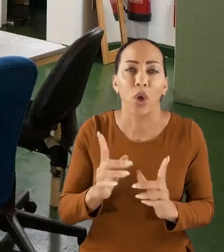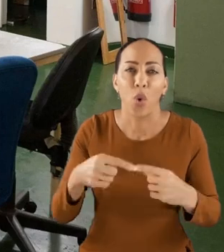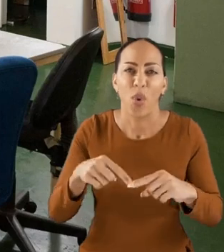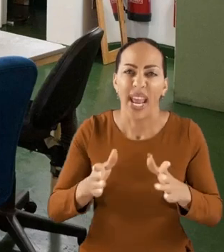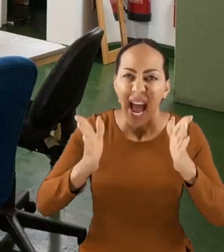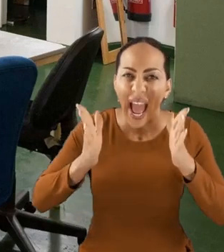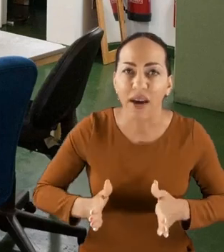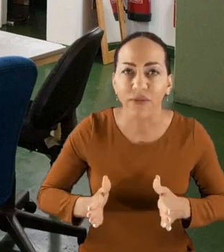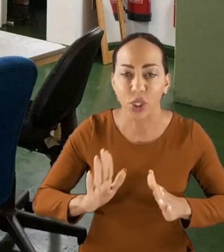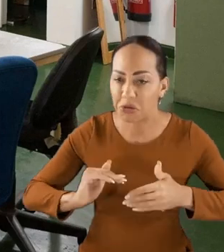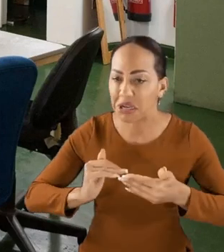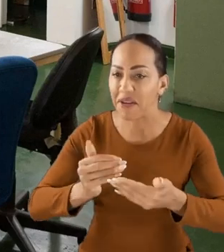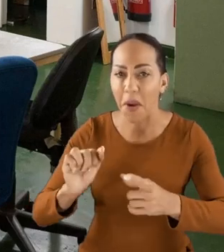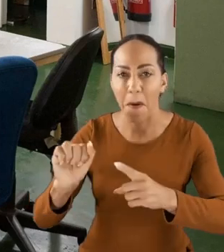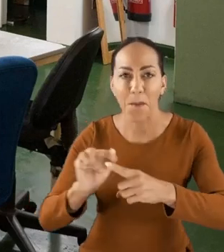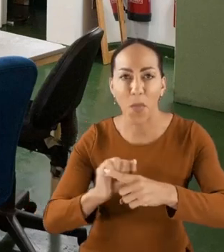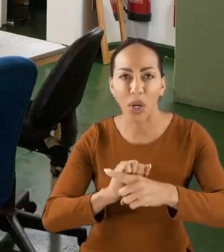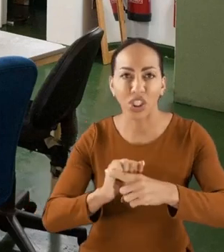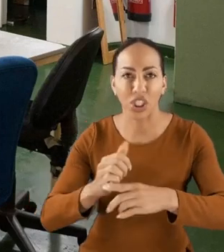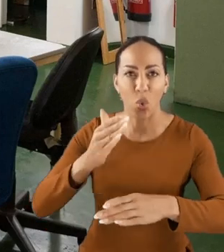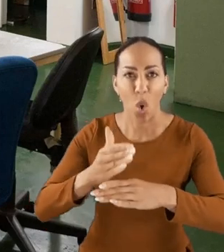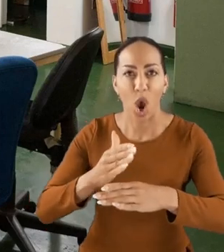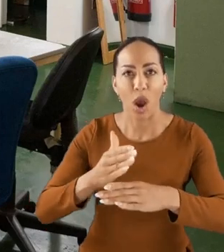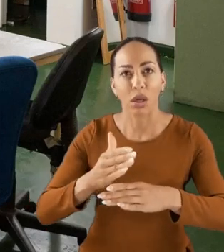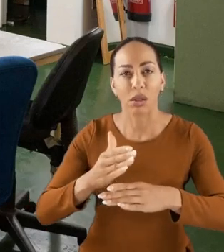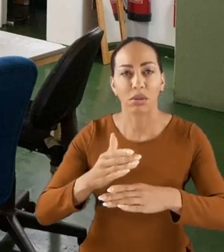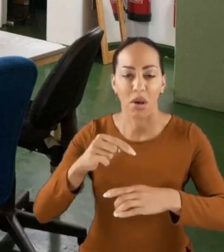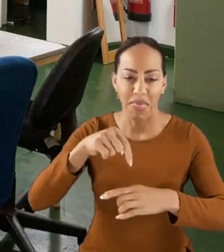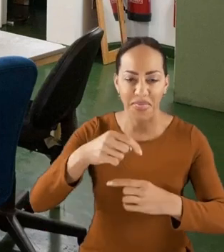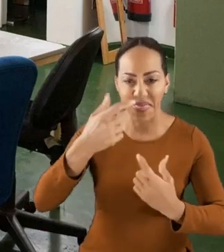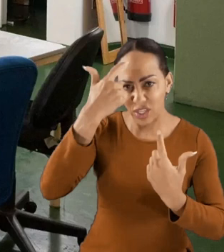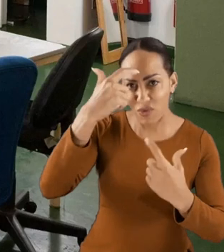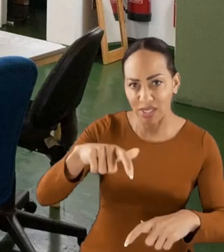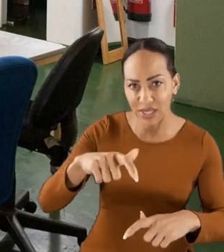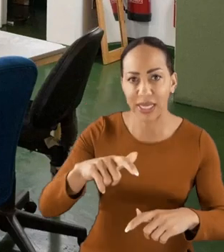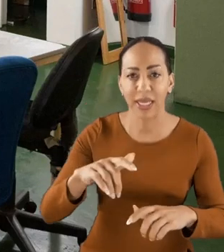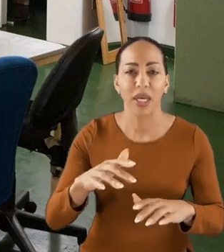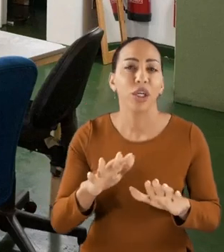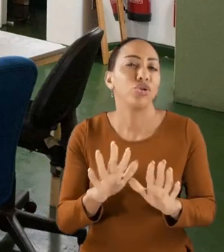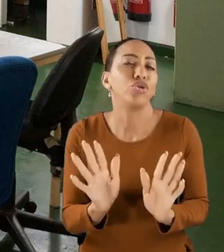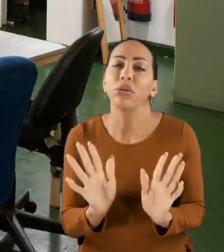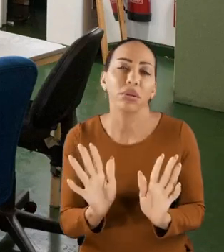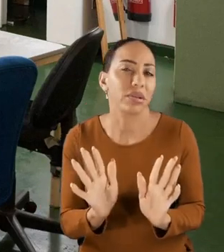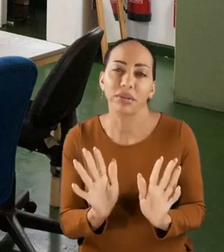have to have to deliver a polished piece of work out of this particular residency, but it is about creating